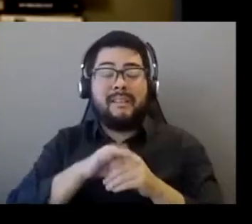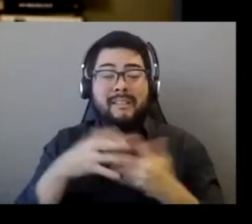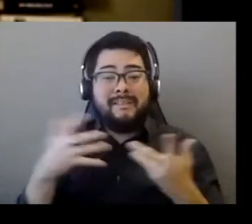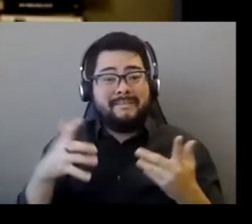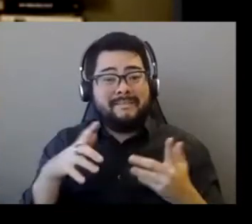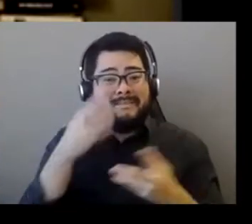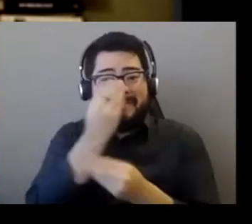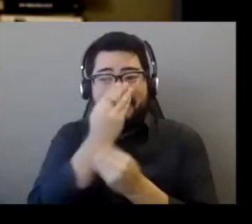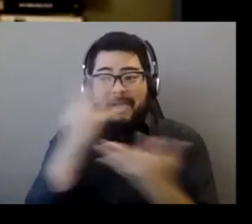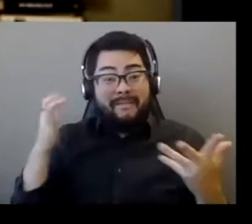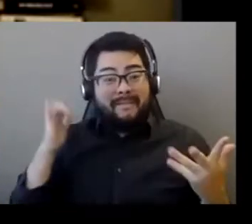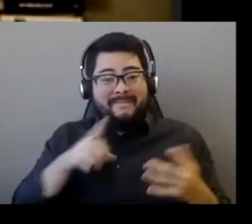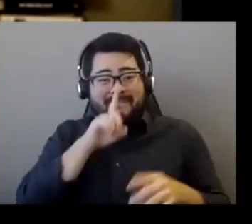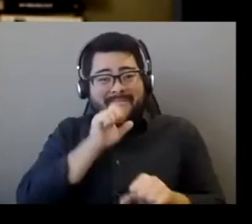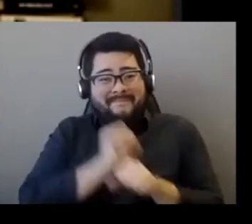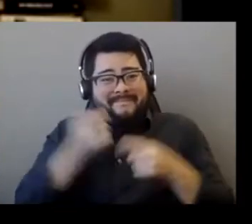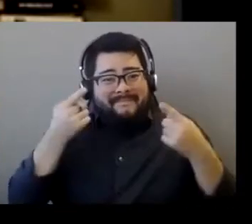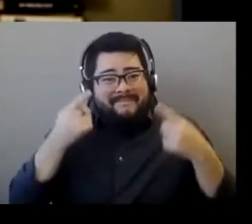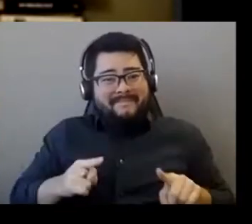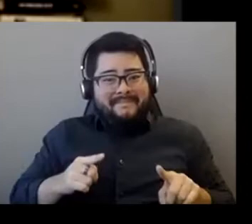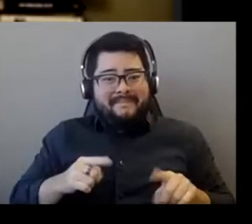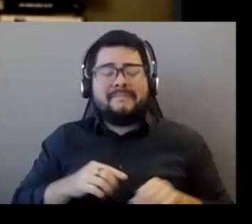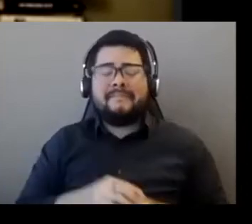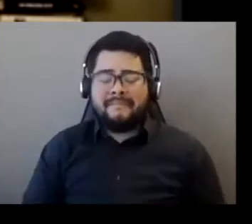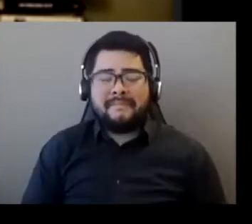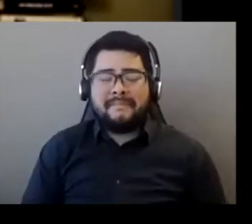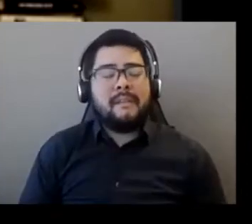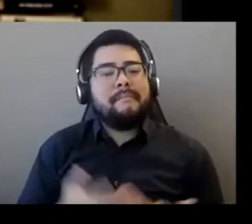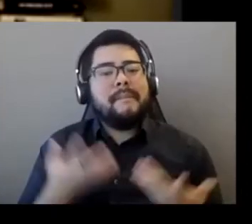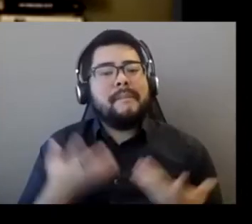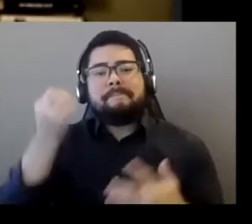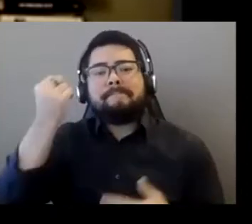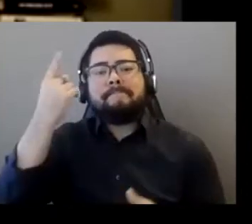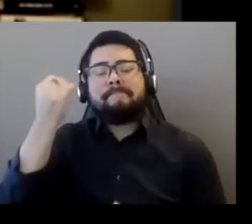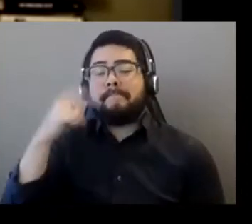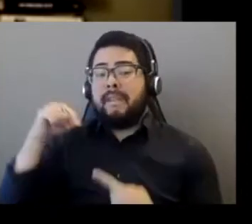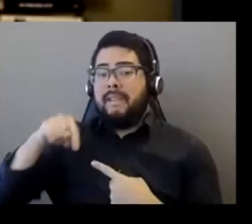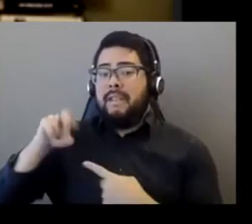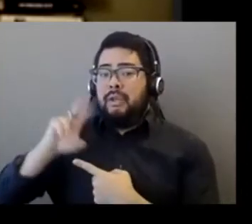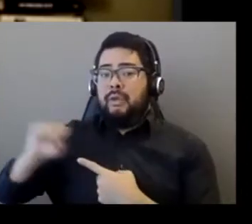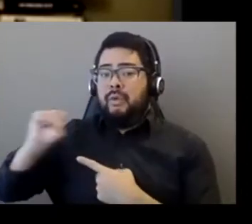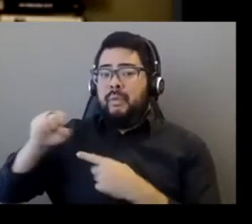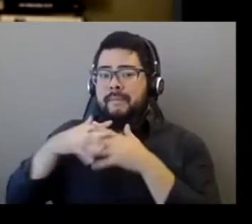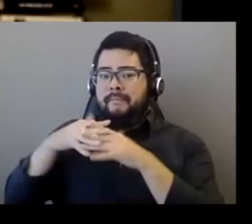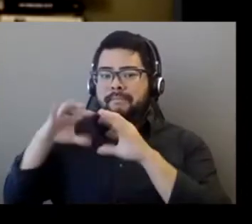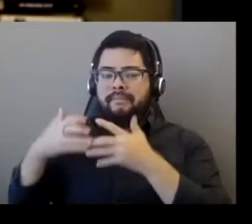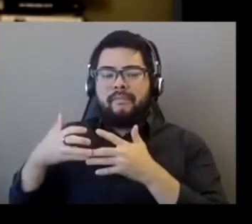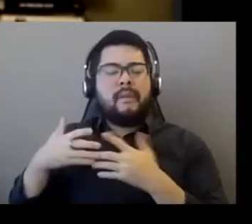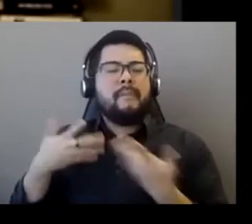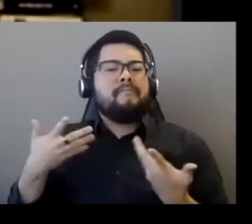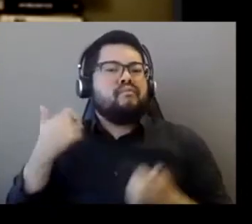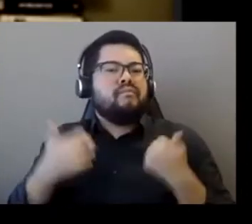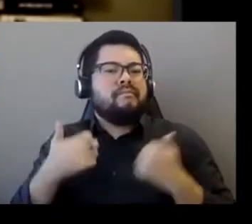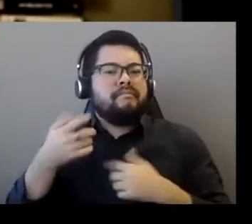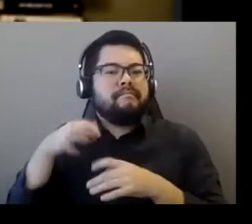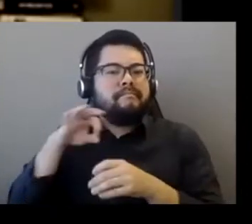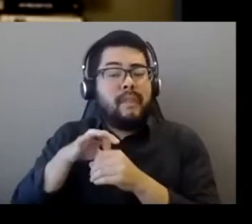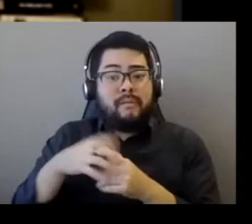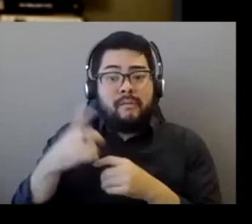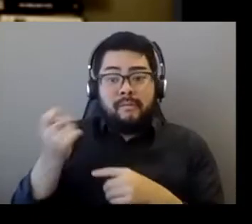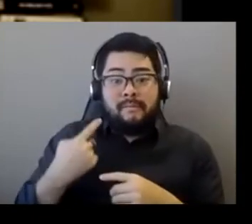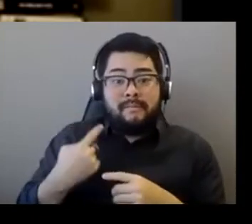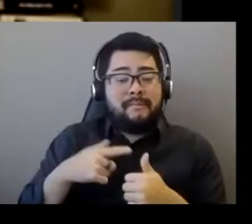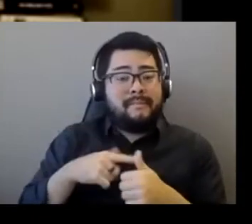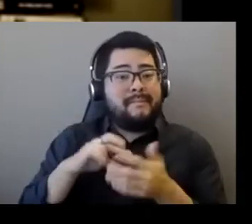Like, that's, you know, that's a real thing. The United States, what election? The